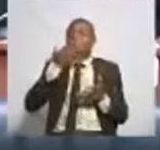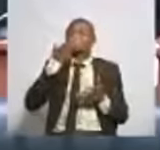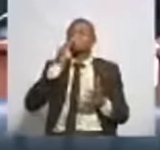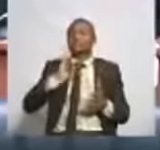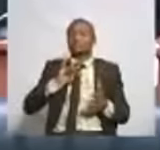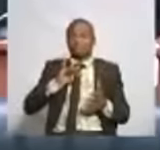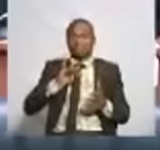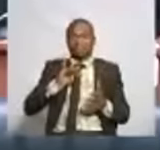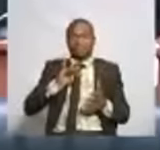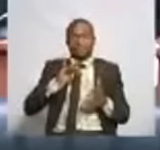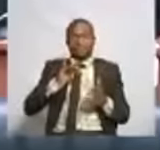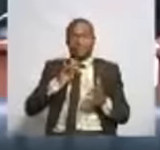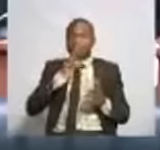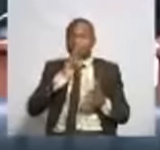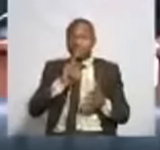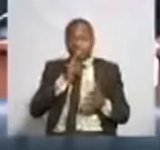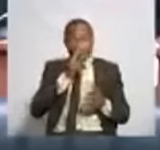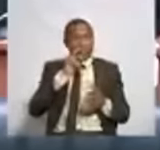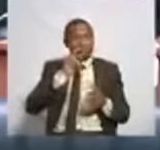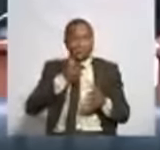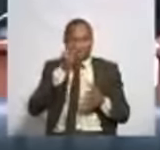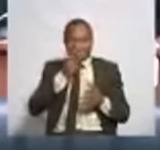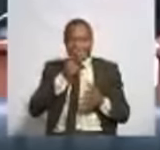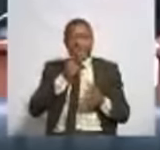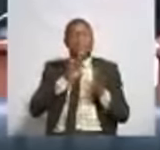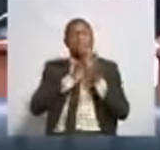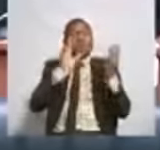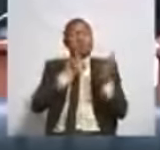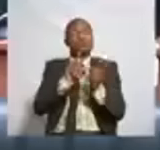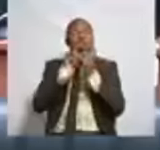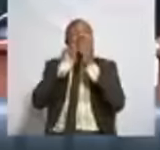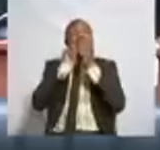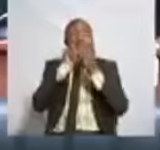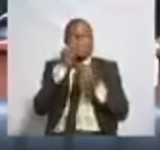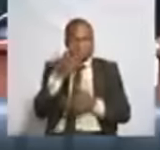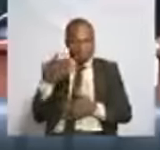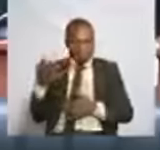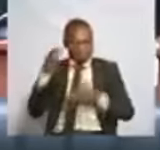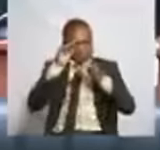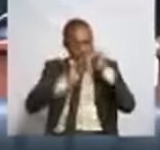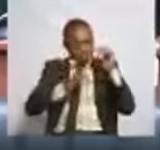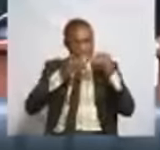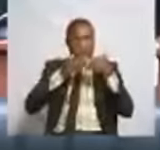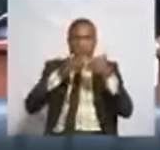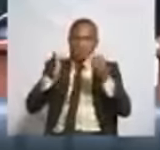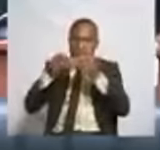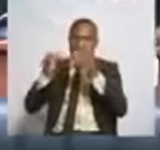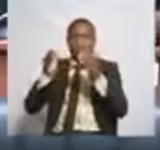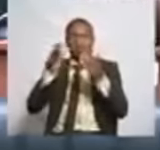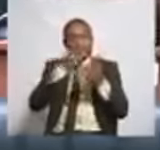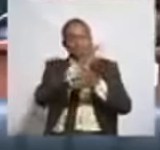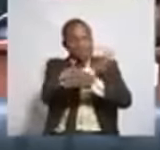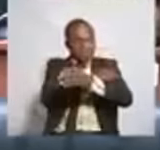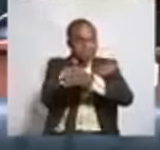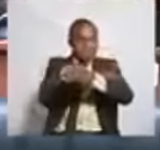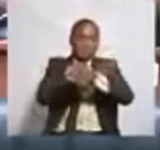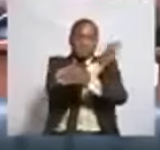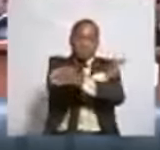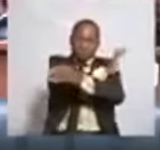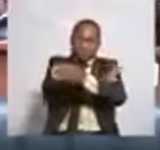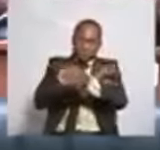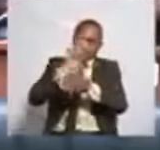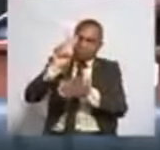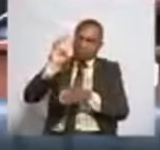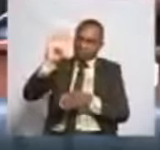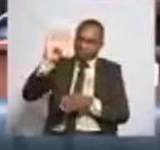saddened because really we should be looking at more challenging things than opening clinics 24